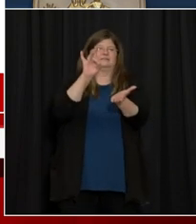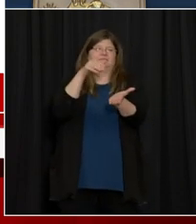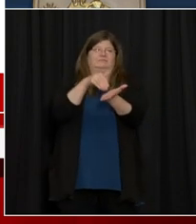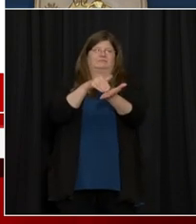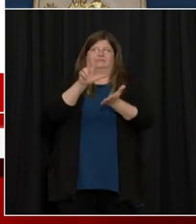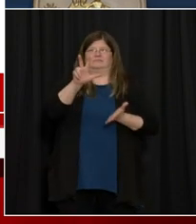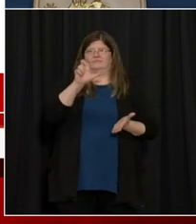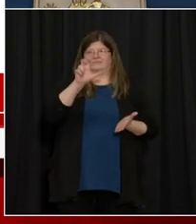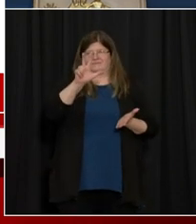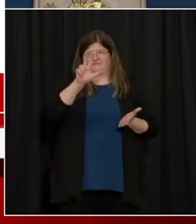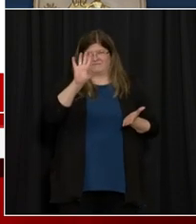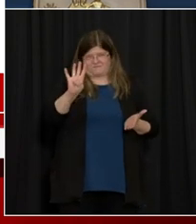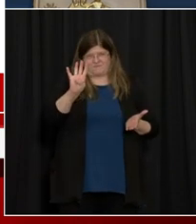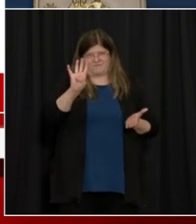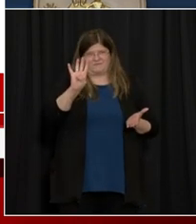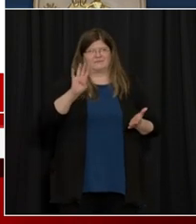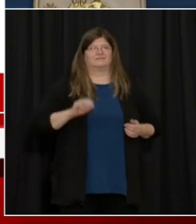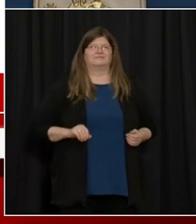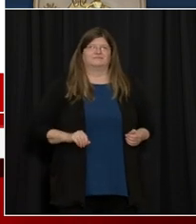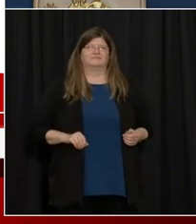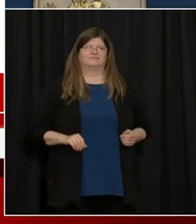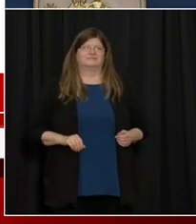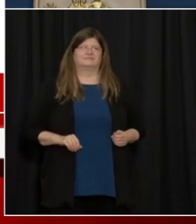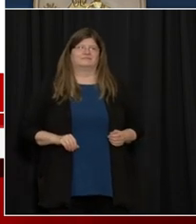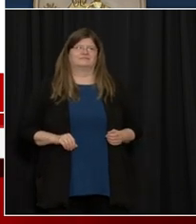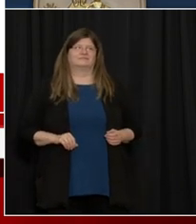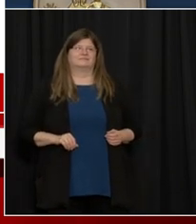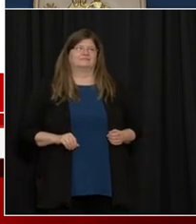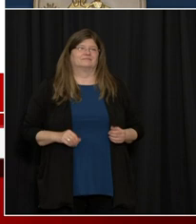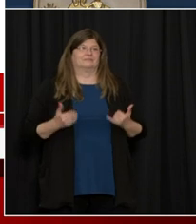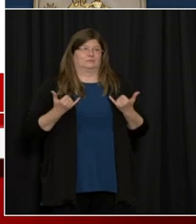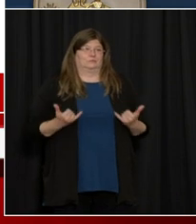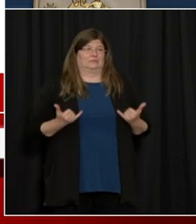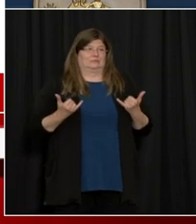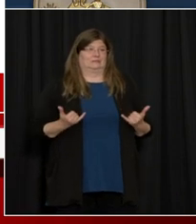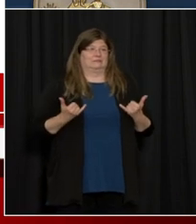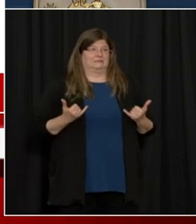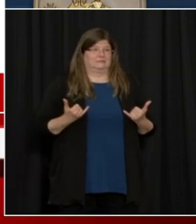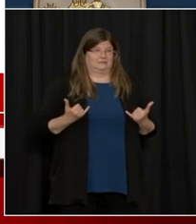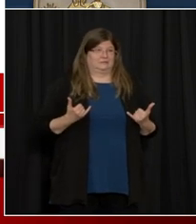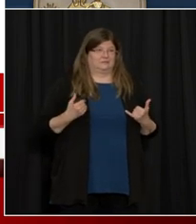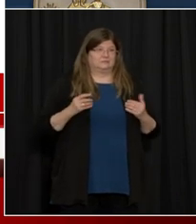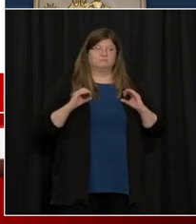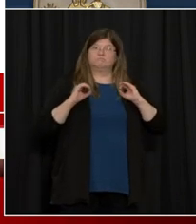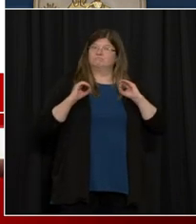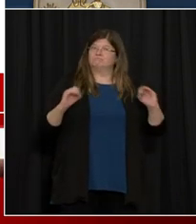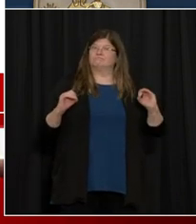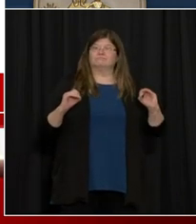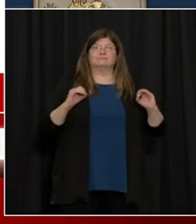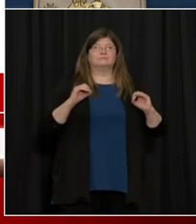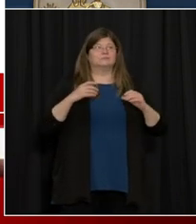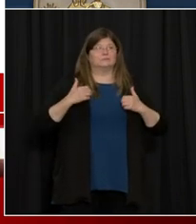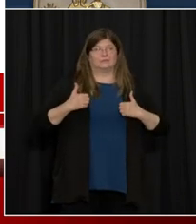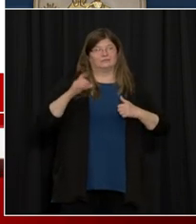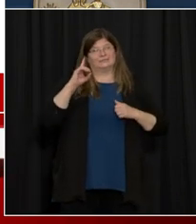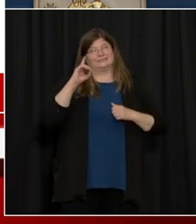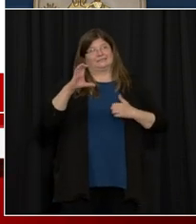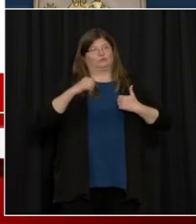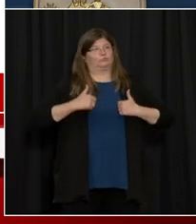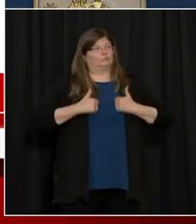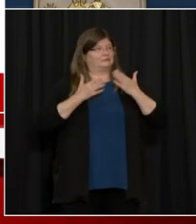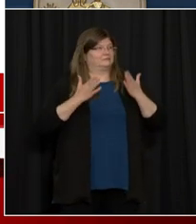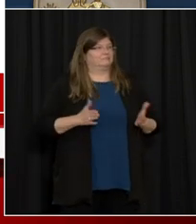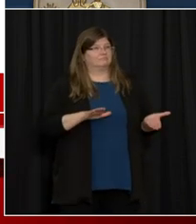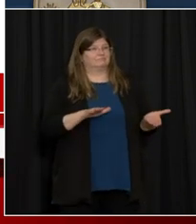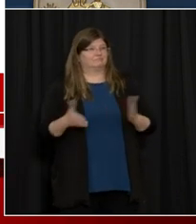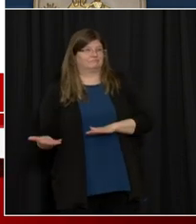8,334. And today, we report that no D.C. resident lost their life to